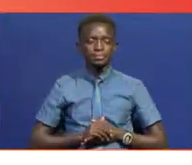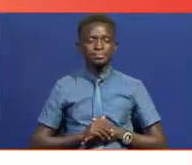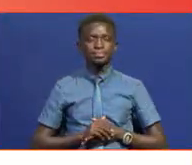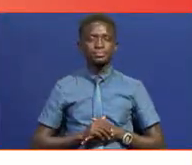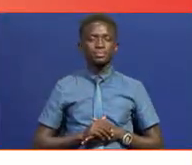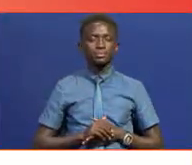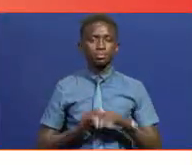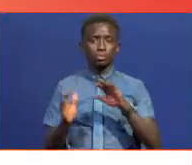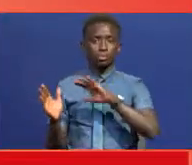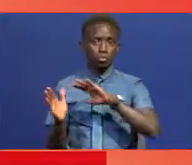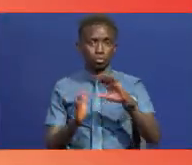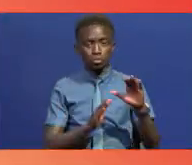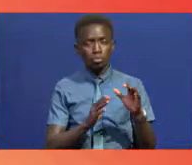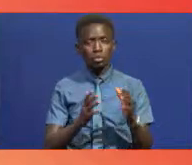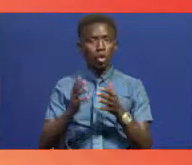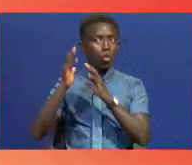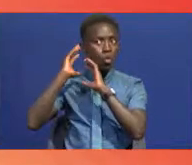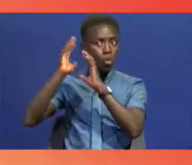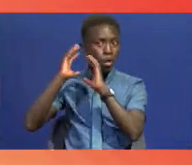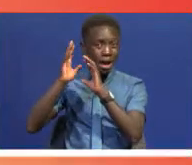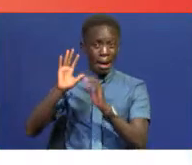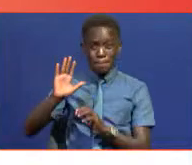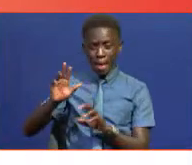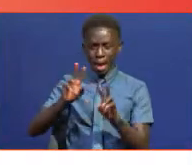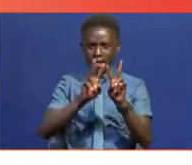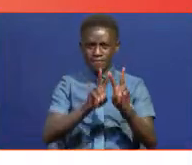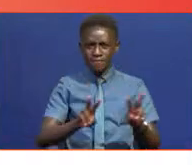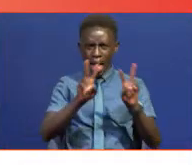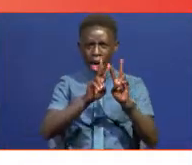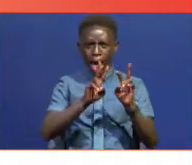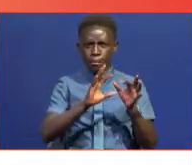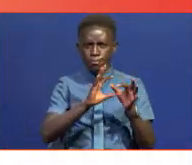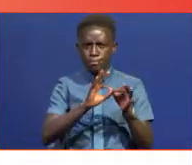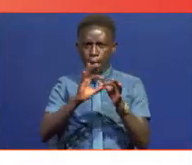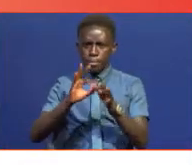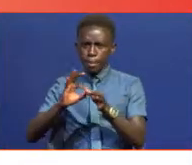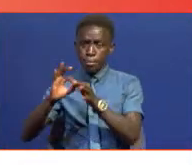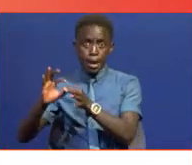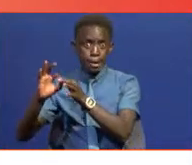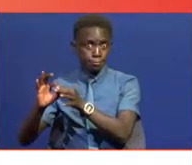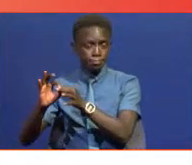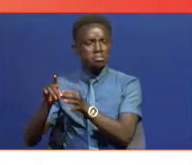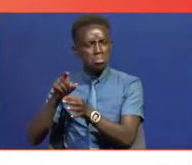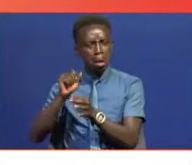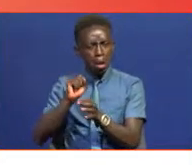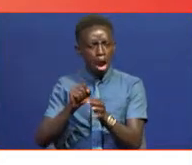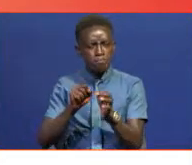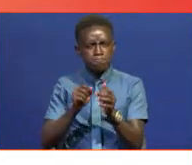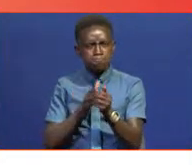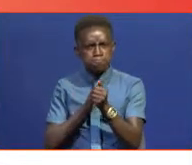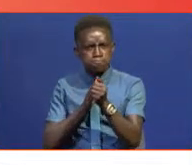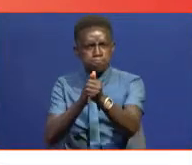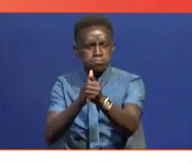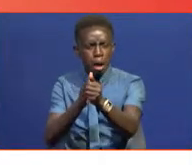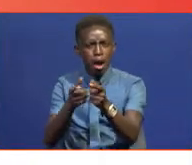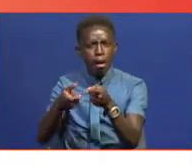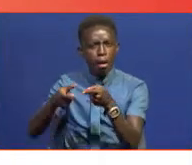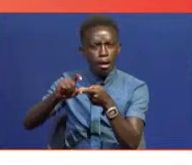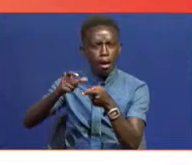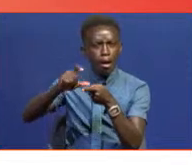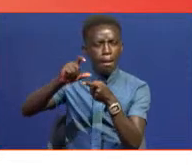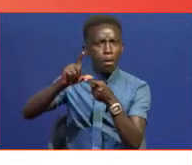Now, the coconut value chain is set to receive a budgetary allocation to drive an increase in the crop production over the